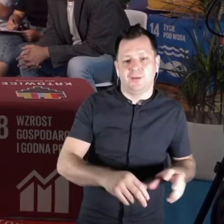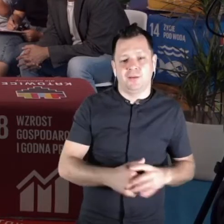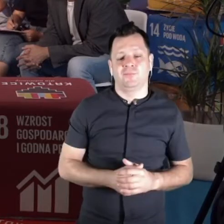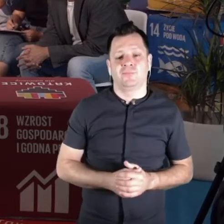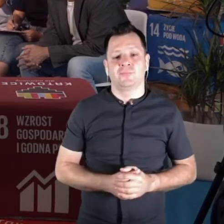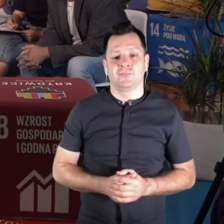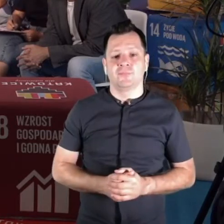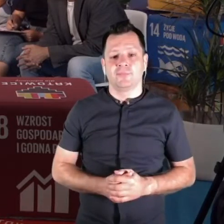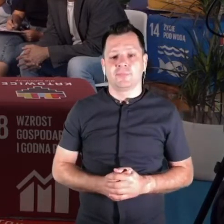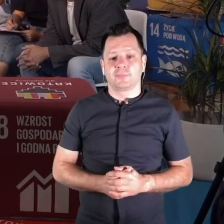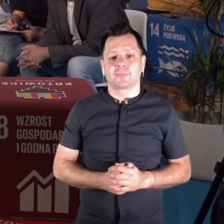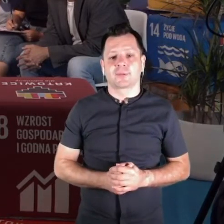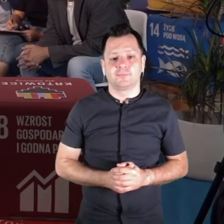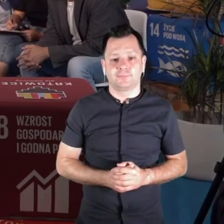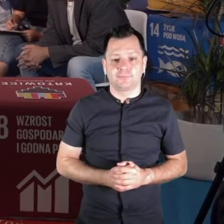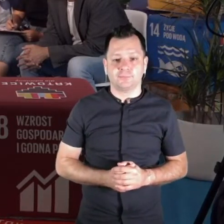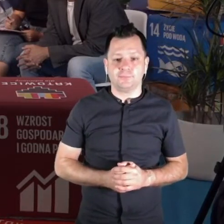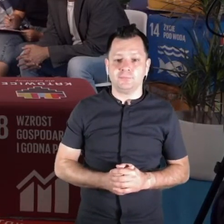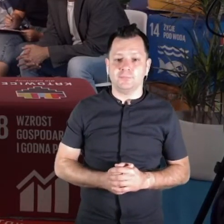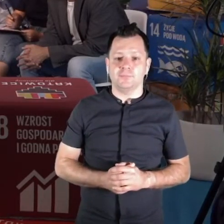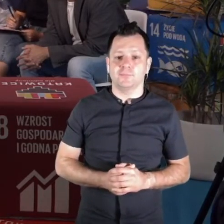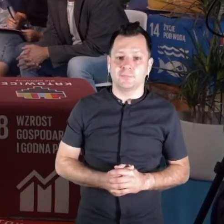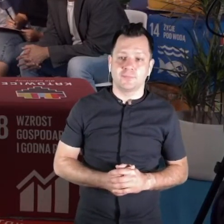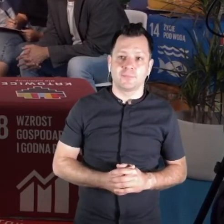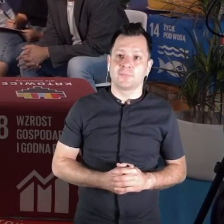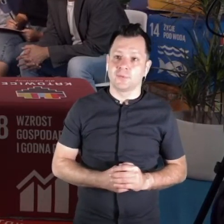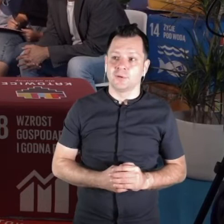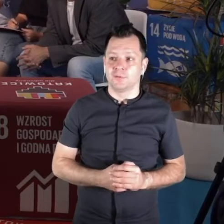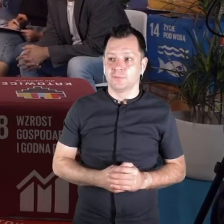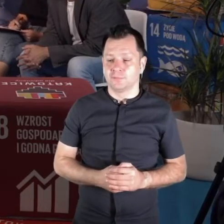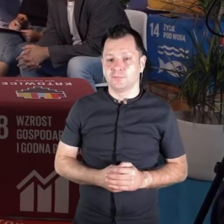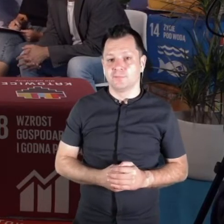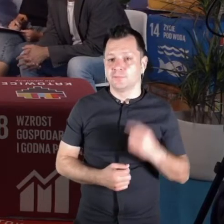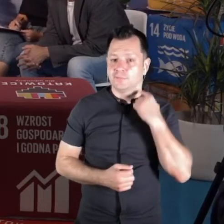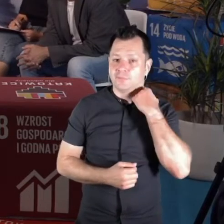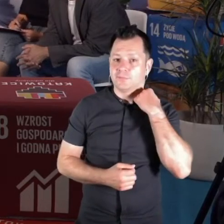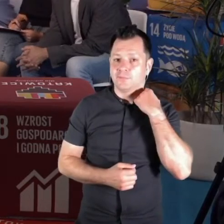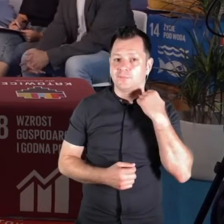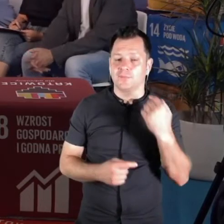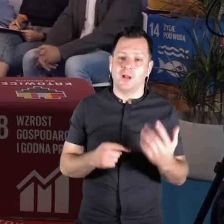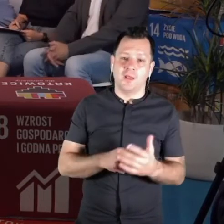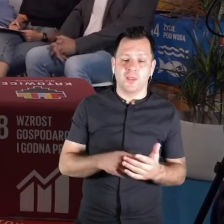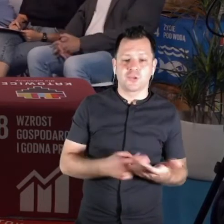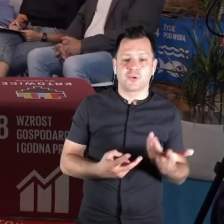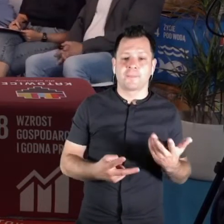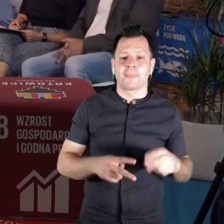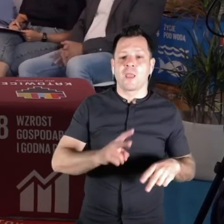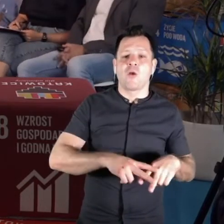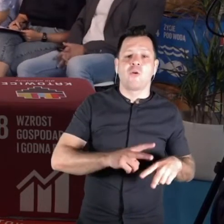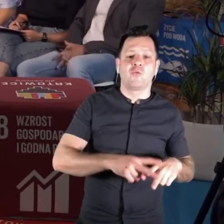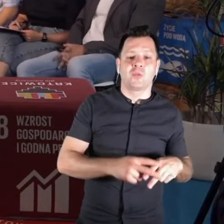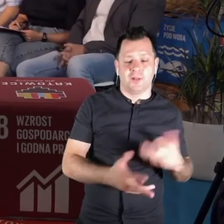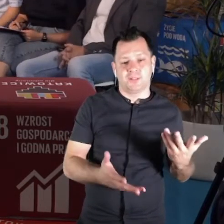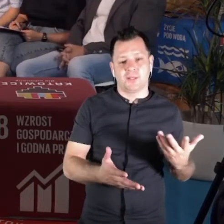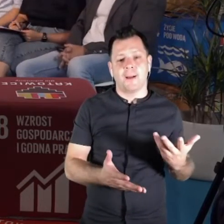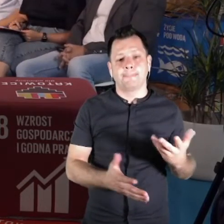such as the Competence Center for Water of Berlin, which we work together.